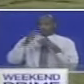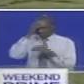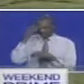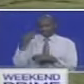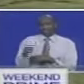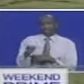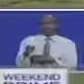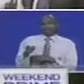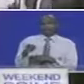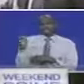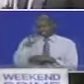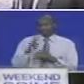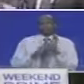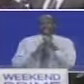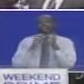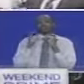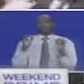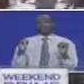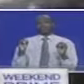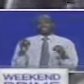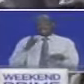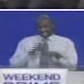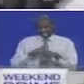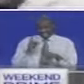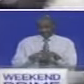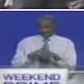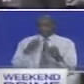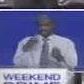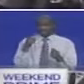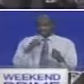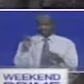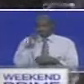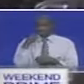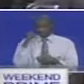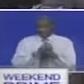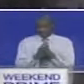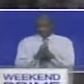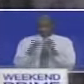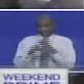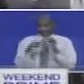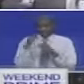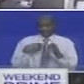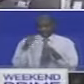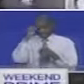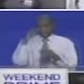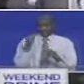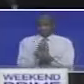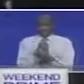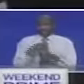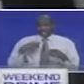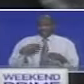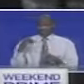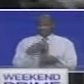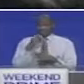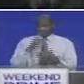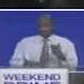regional representation. While President Kenyatta and his deputy have promised Kenyans a new wave of governance, fears are emerging